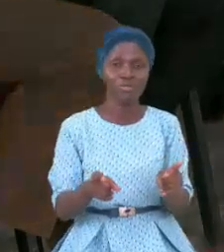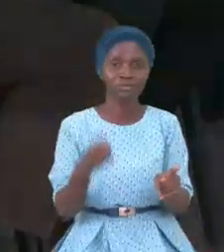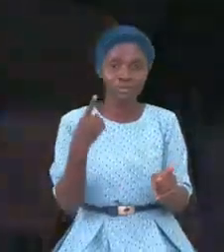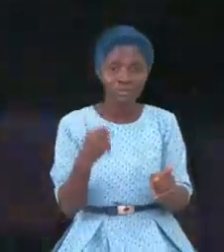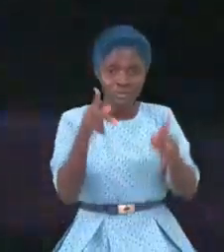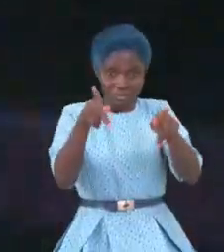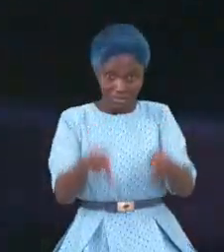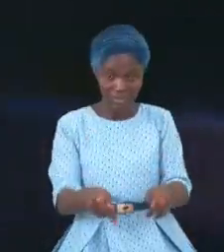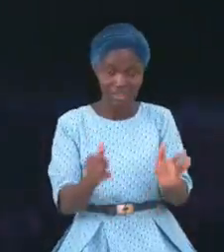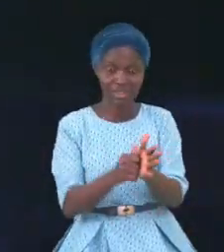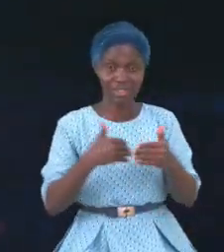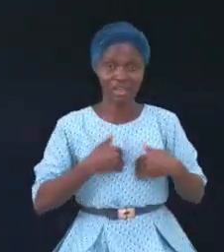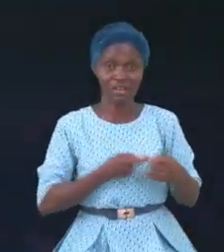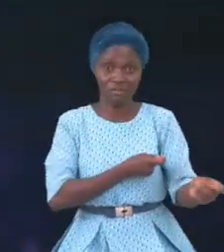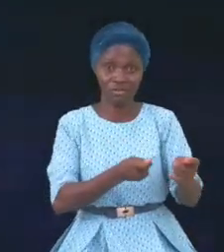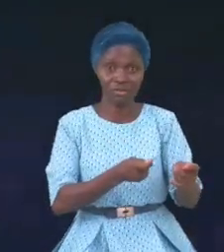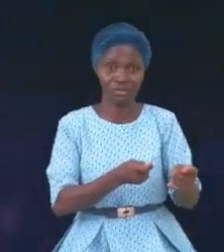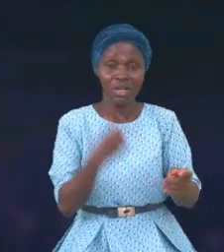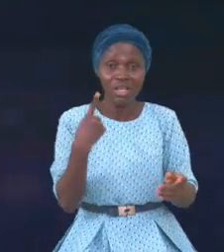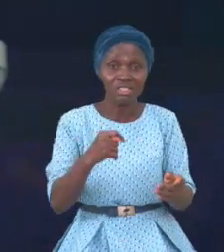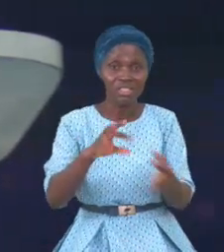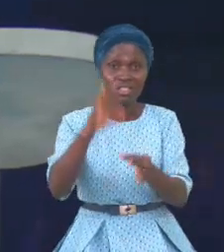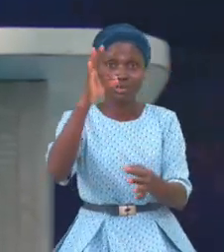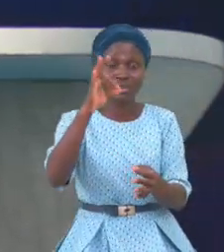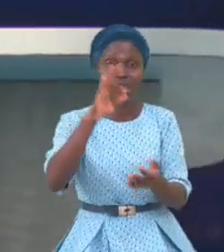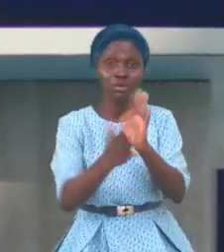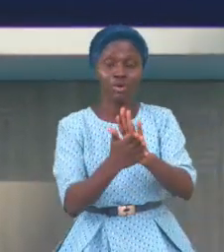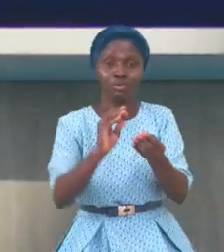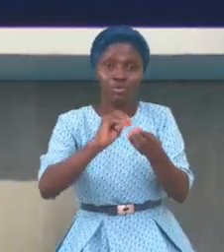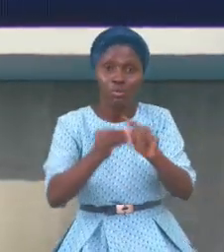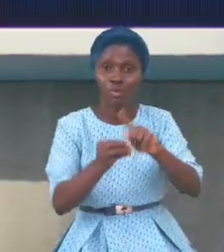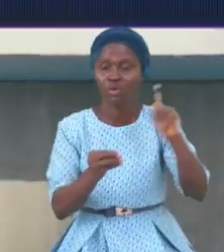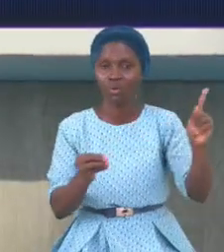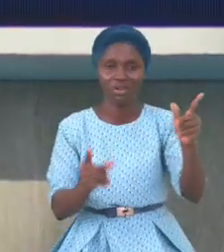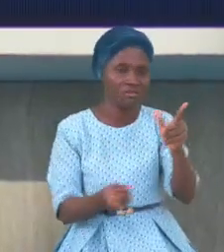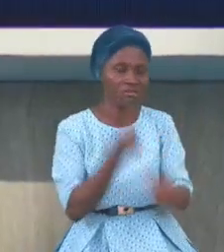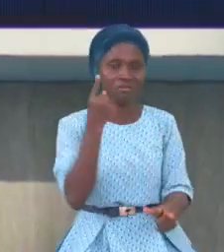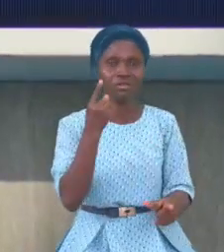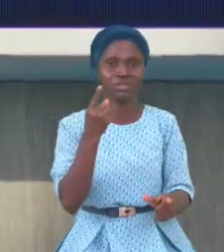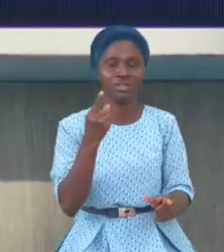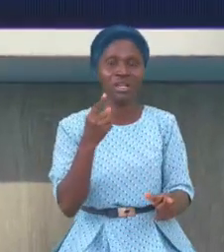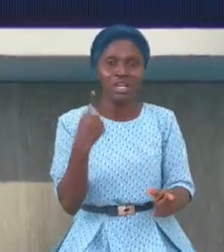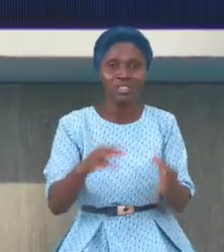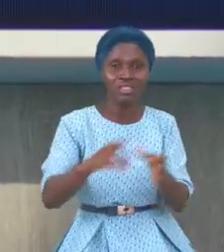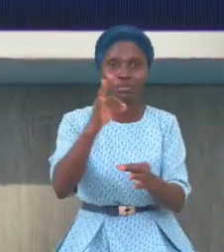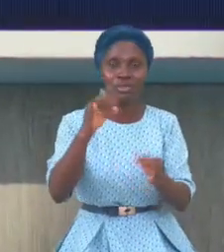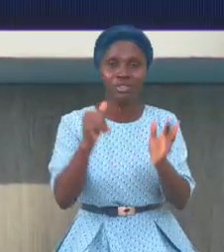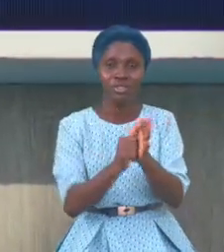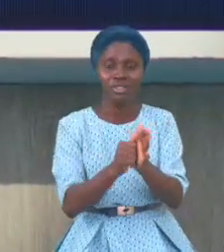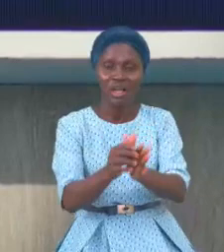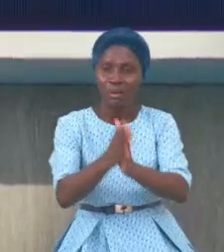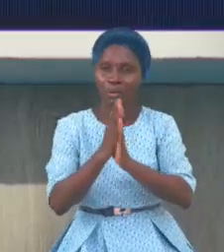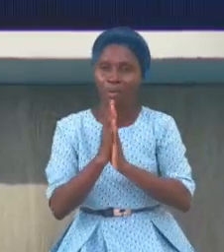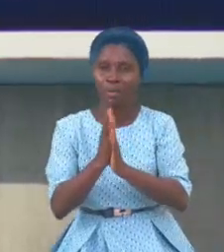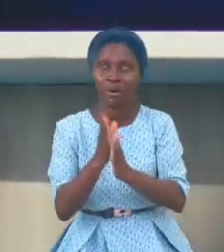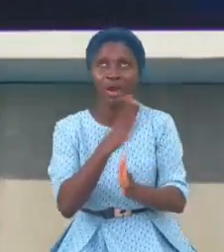mastery. The spirit is number one, and the spirit that prays, that supplicates, the spirit that resists